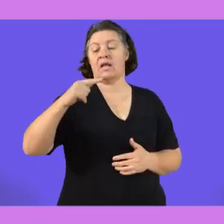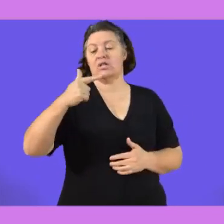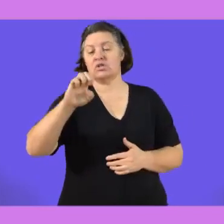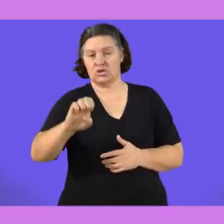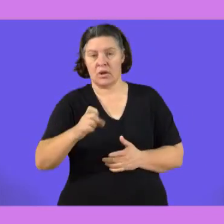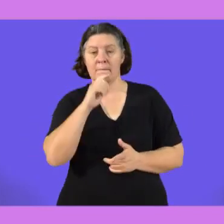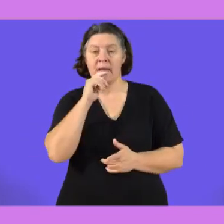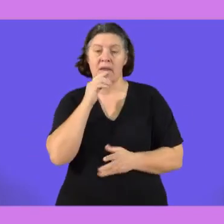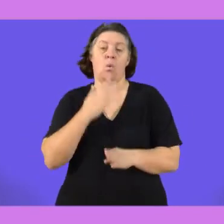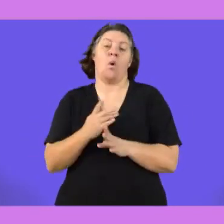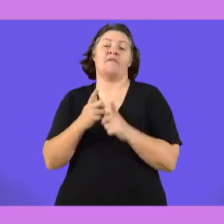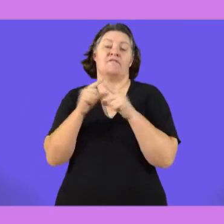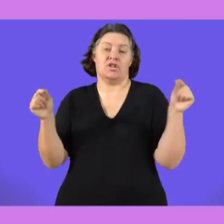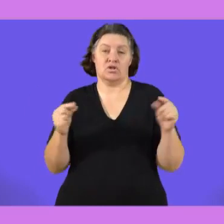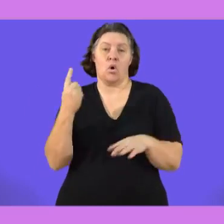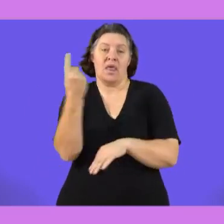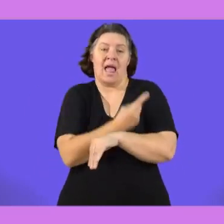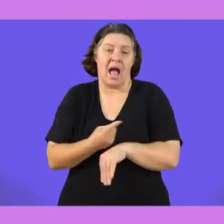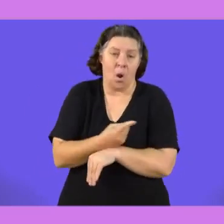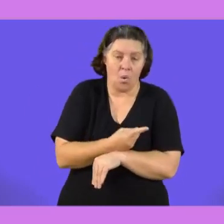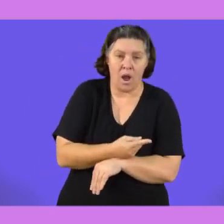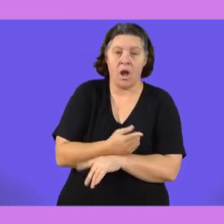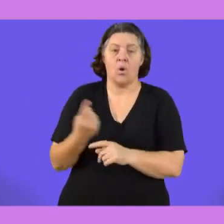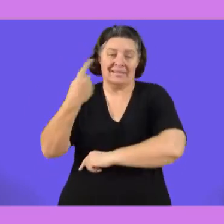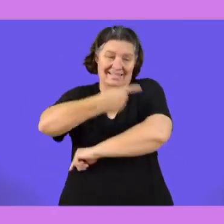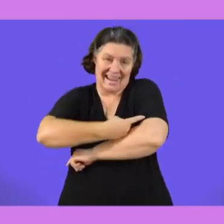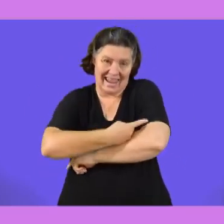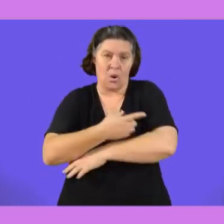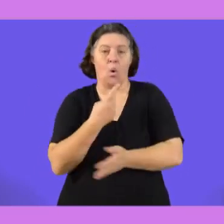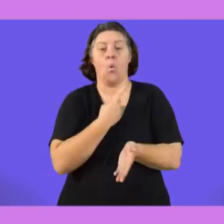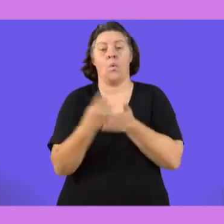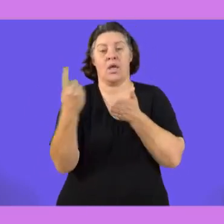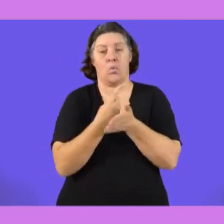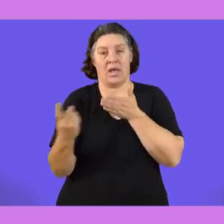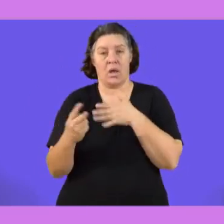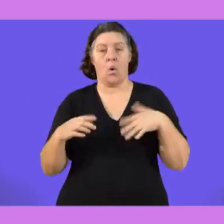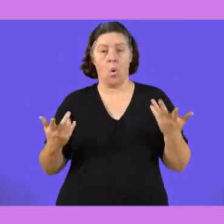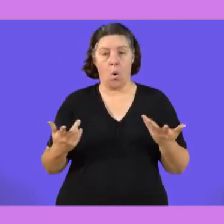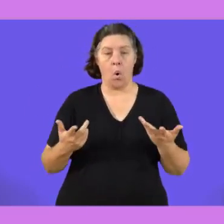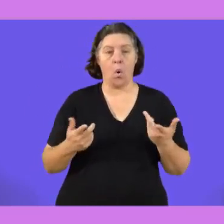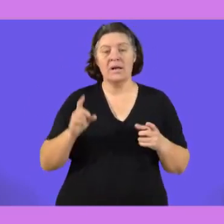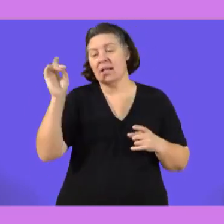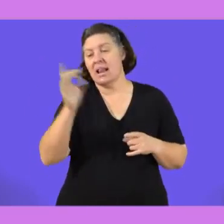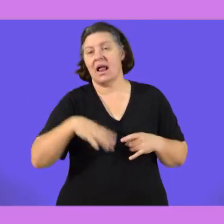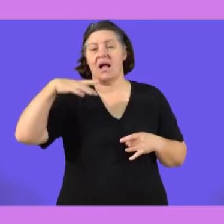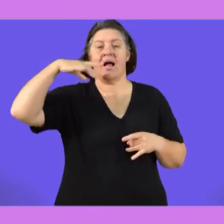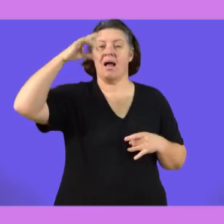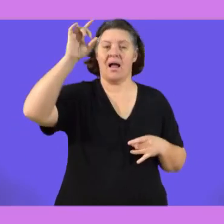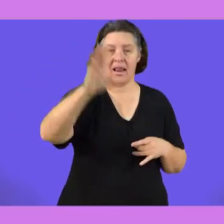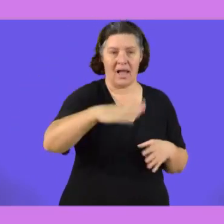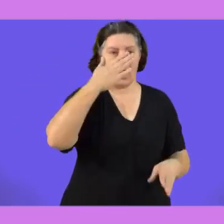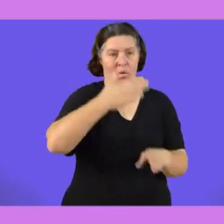wage, that's a payment for work completed on an hourly, daily, weekly, or piece